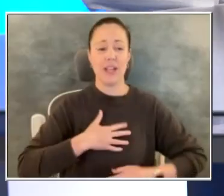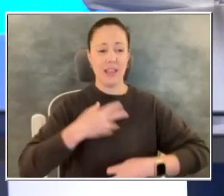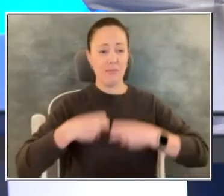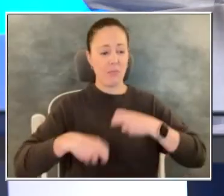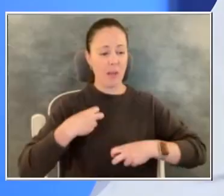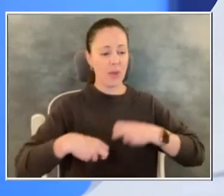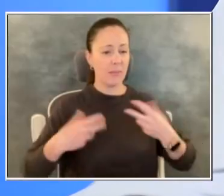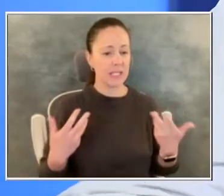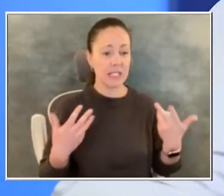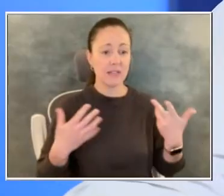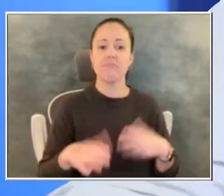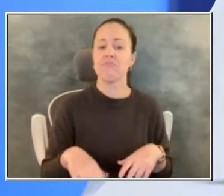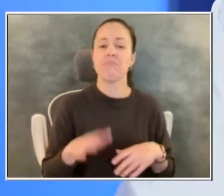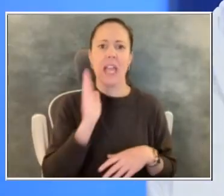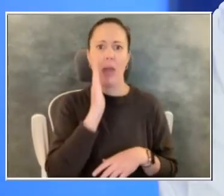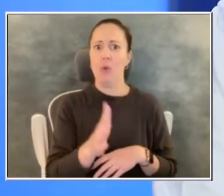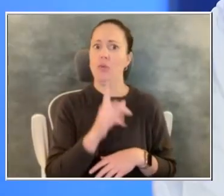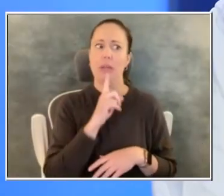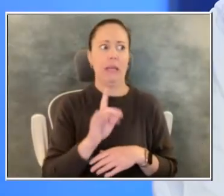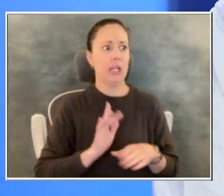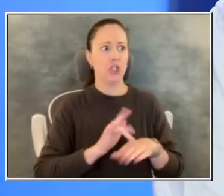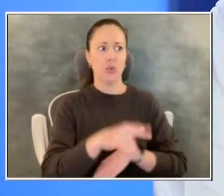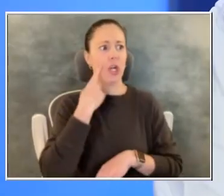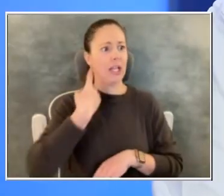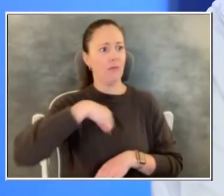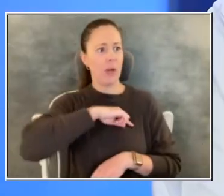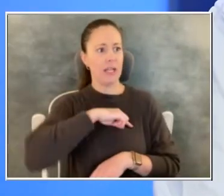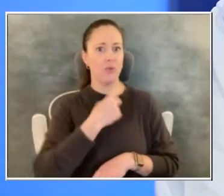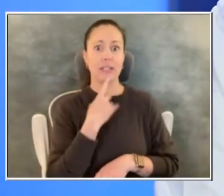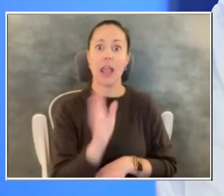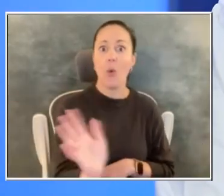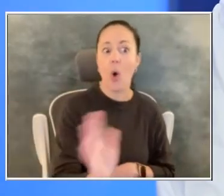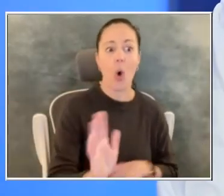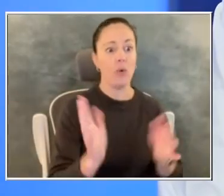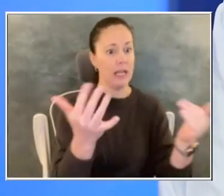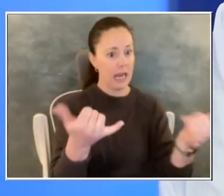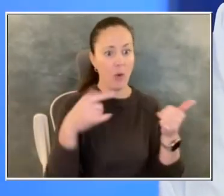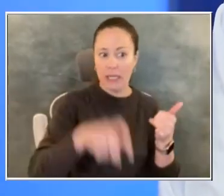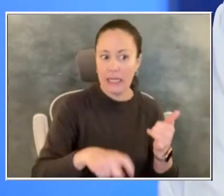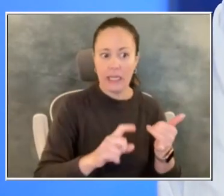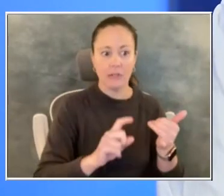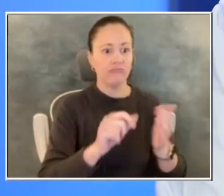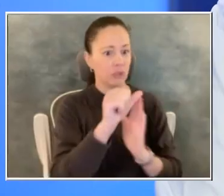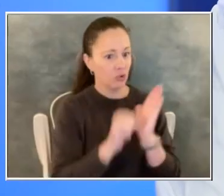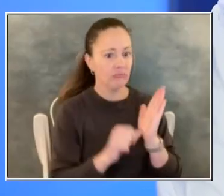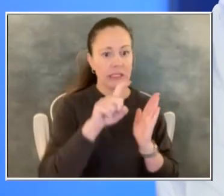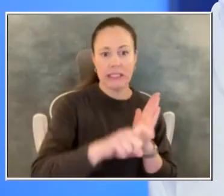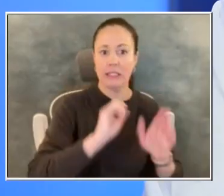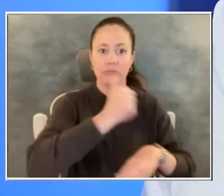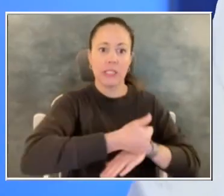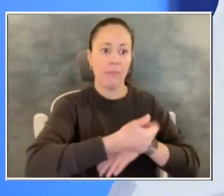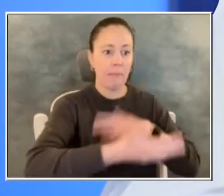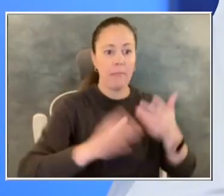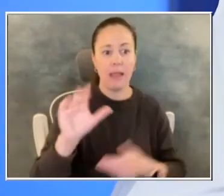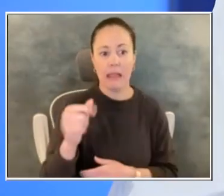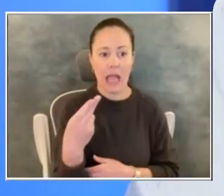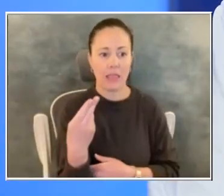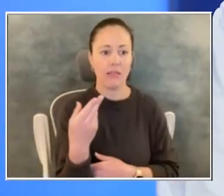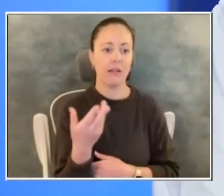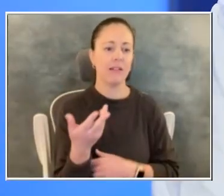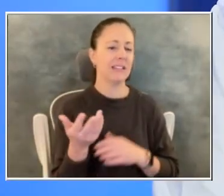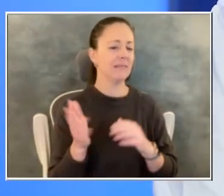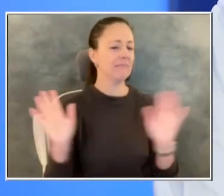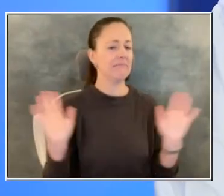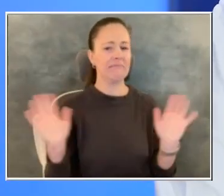be premature for us to say, oh, well, now let's take you to the cath lab. You know, that's not where this should be evolving